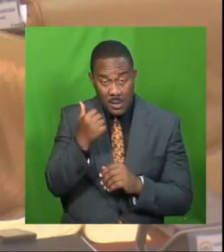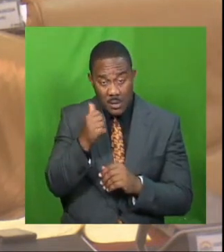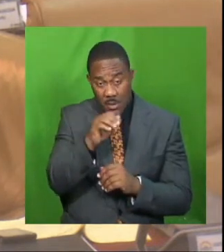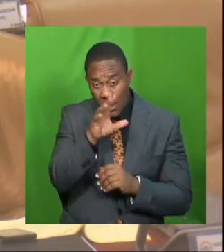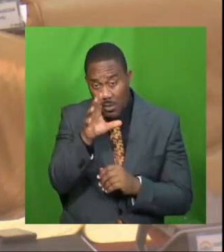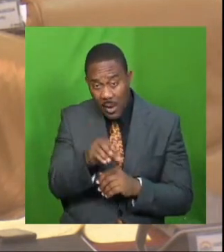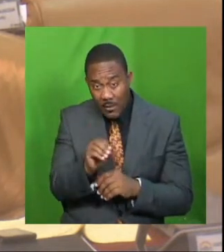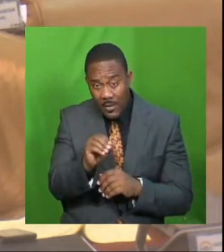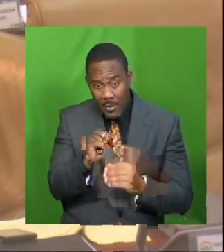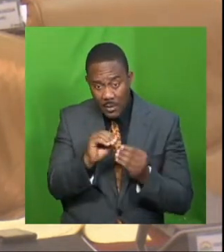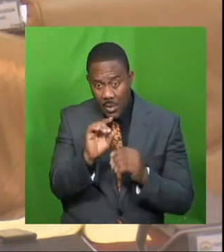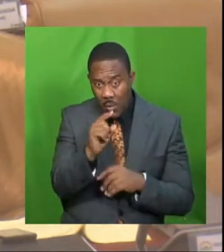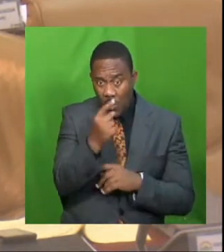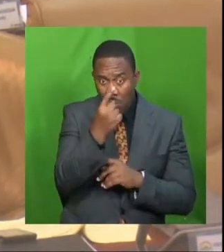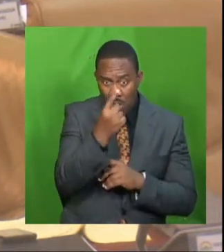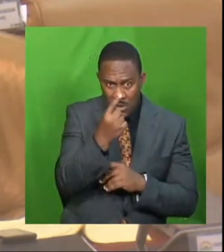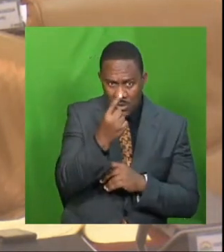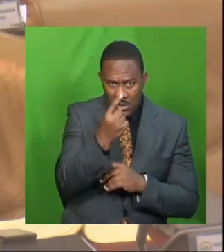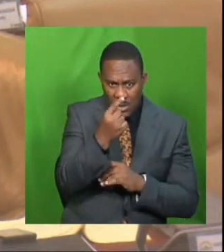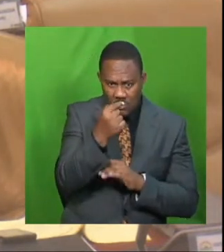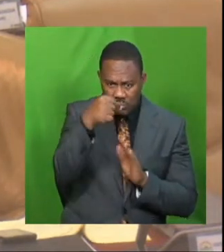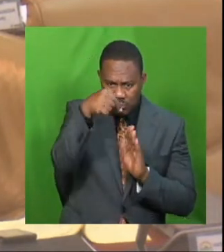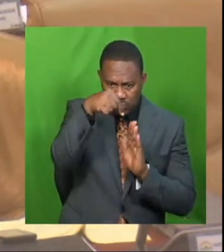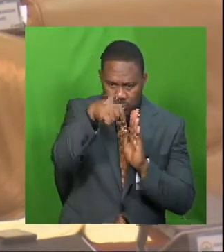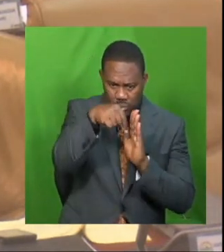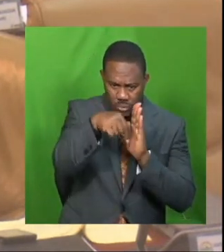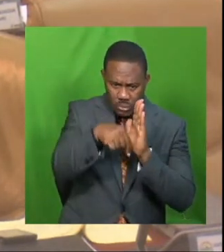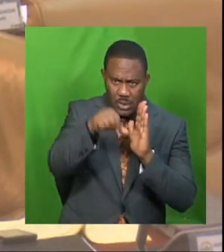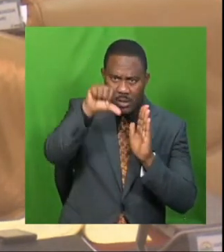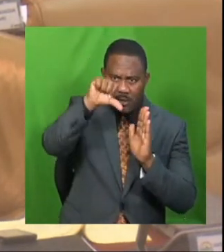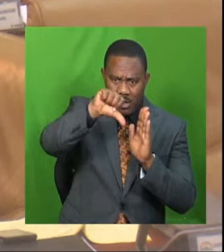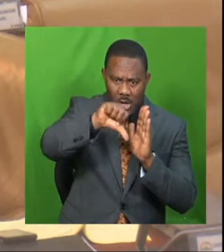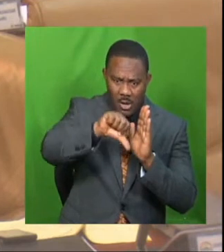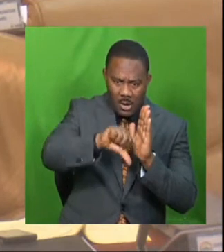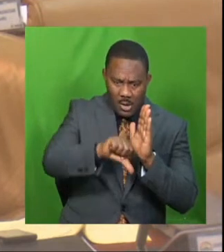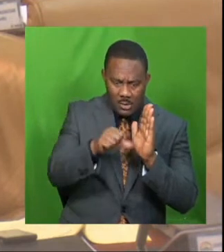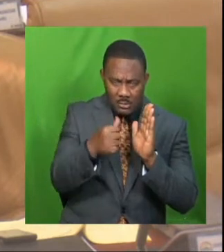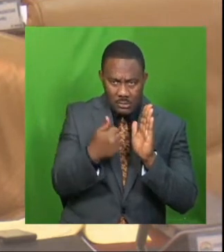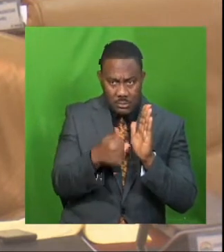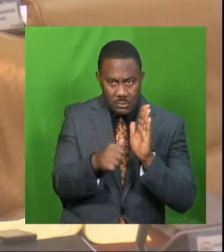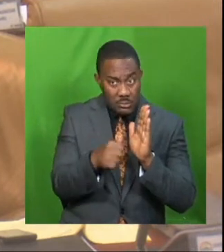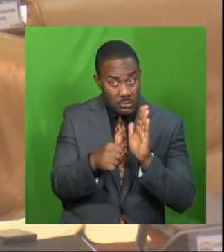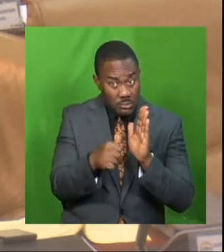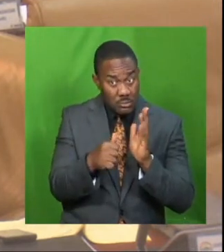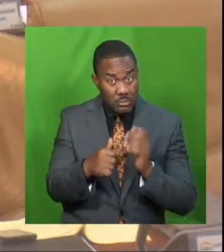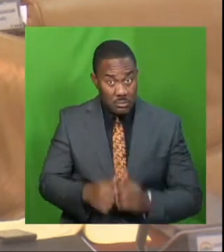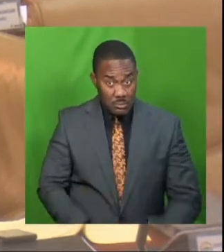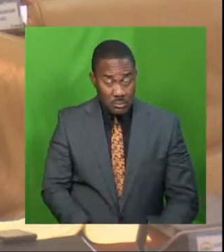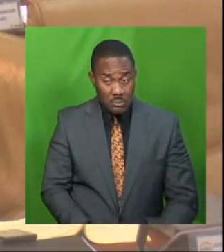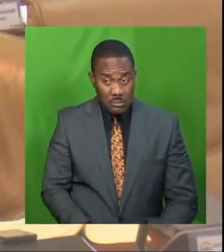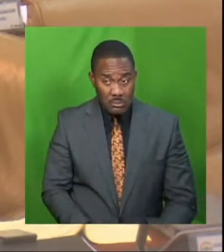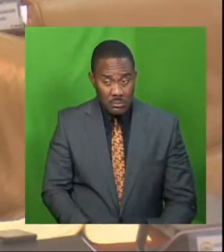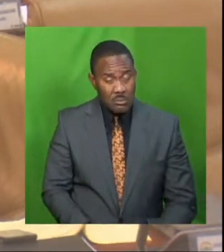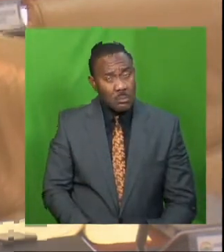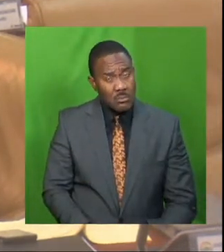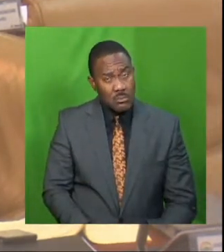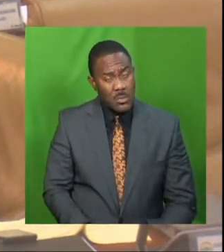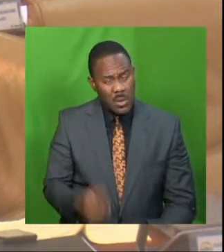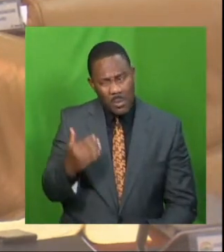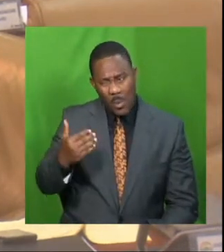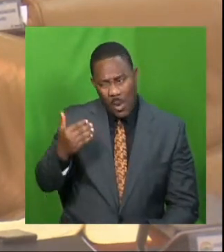spot in Africa. We are now 10th, dropping from 3rd in just the previous